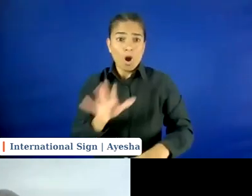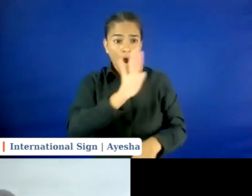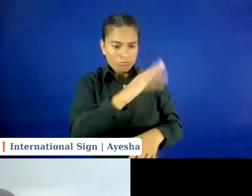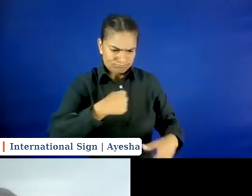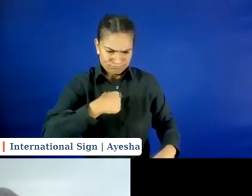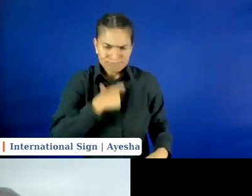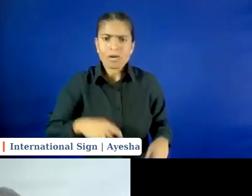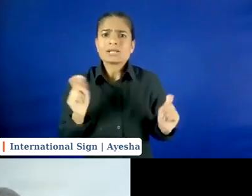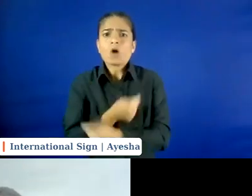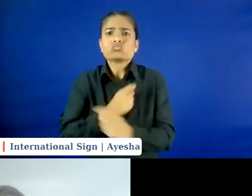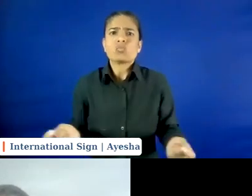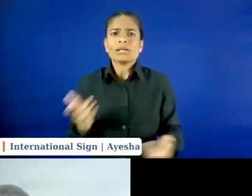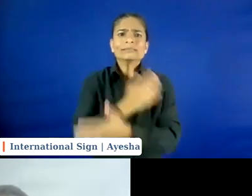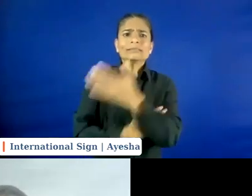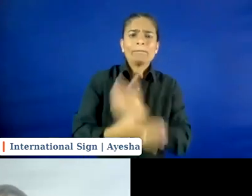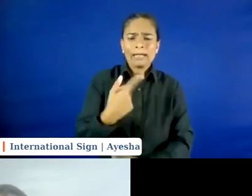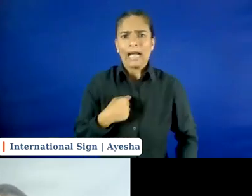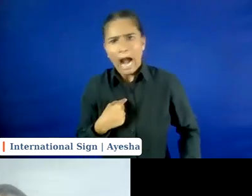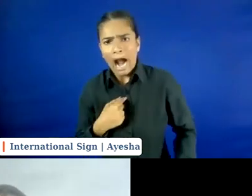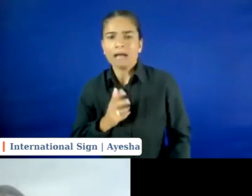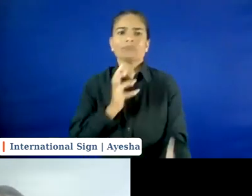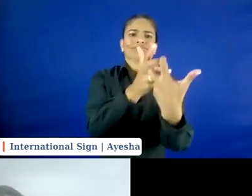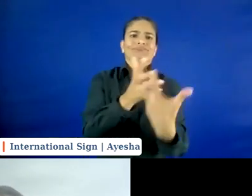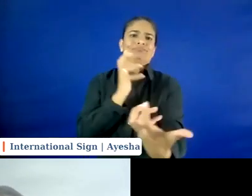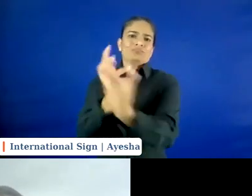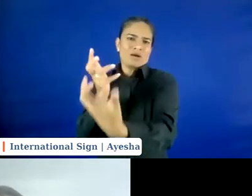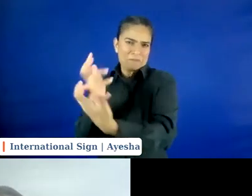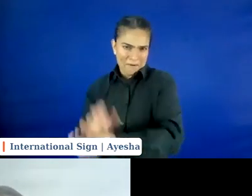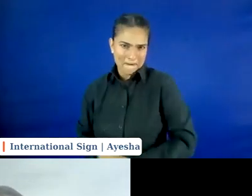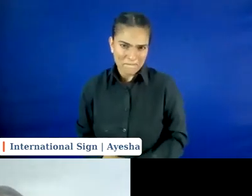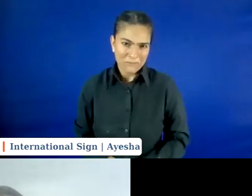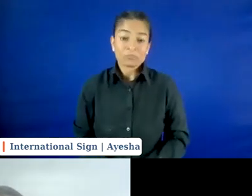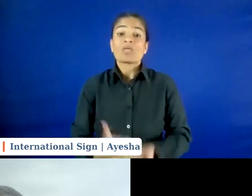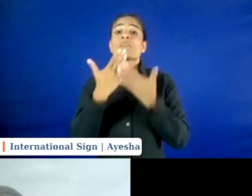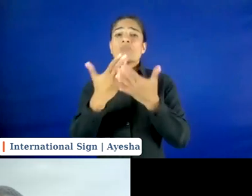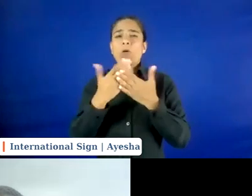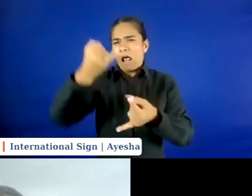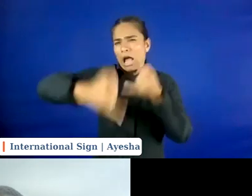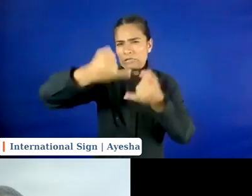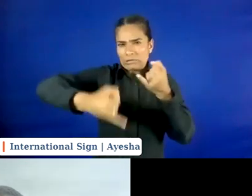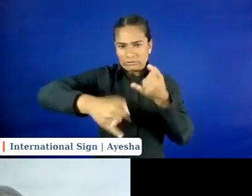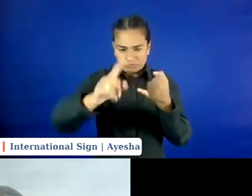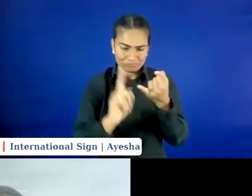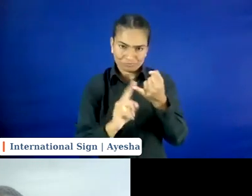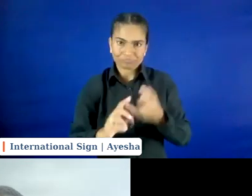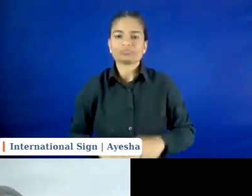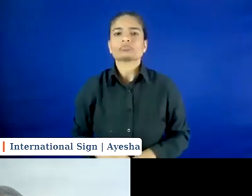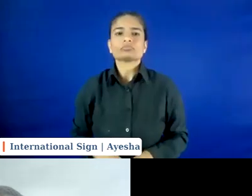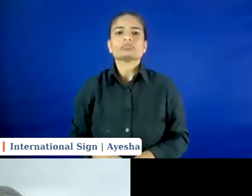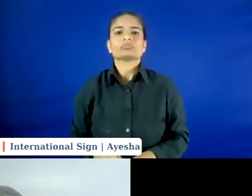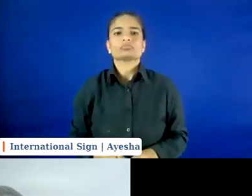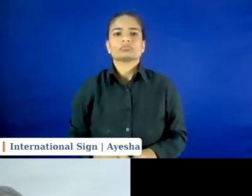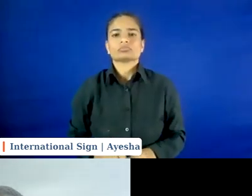Muya. Lastly, is this merely a case in the capital, Lusaka? Can